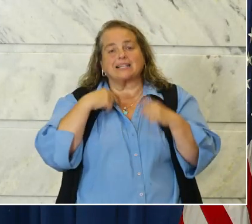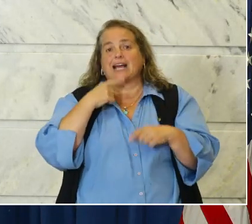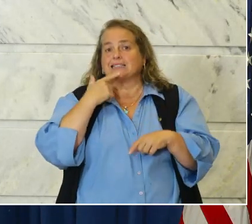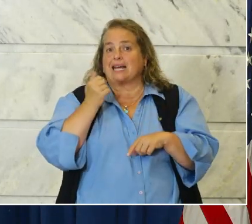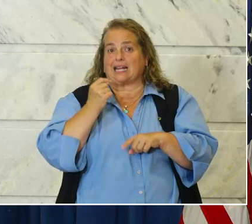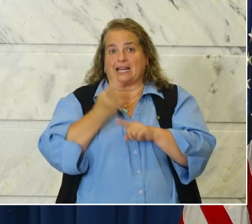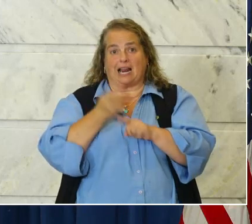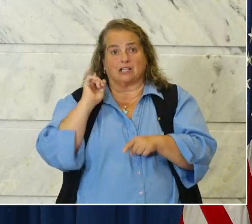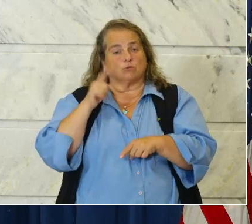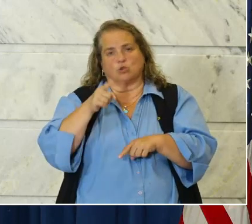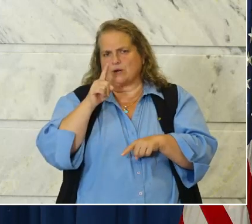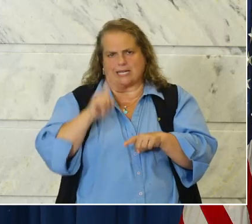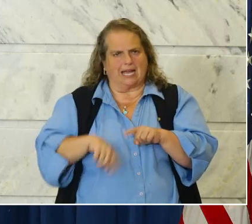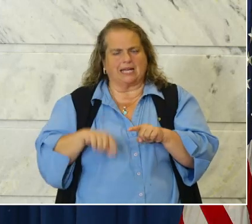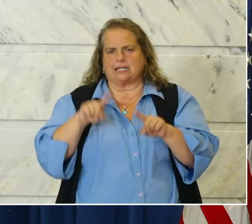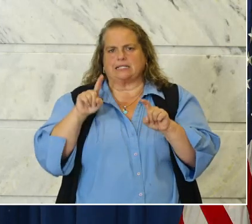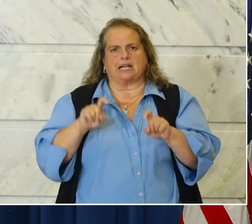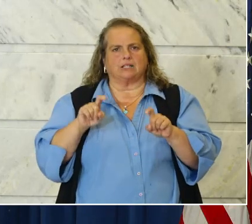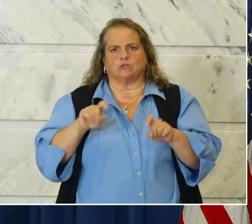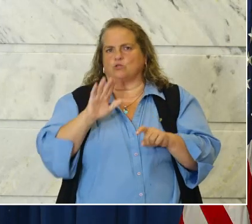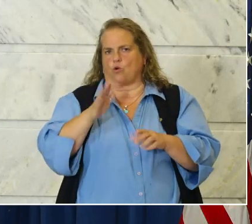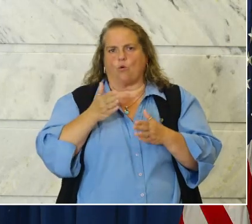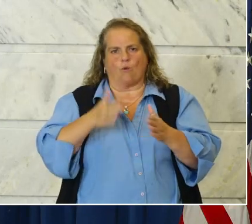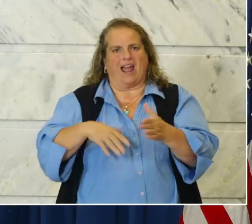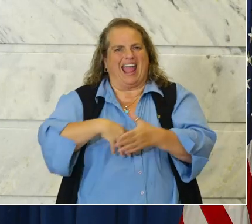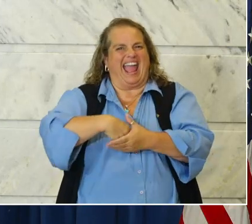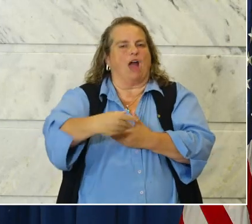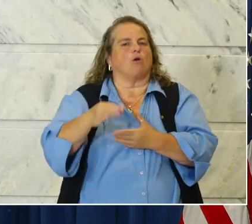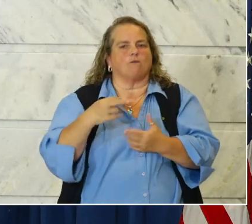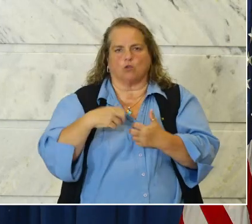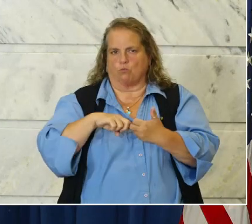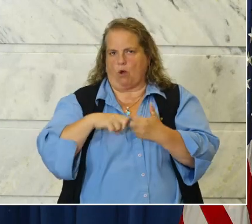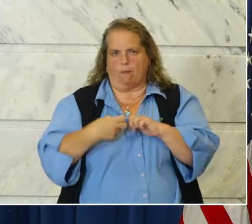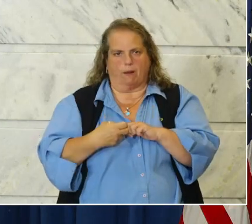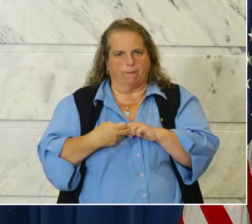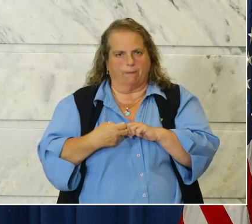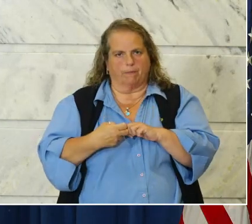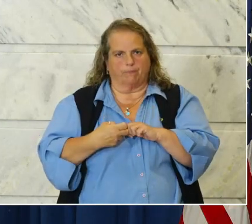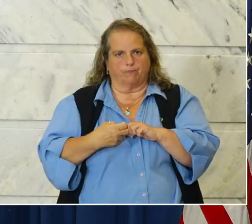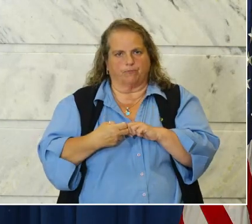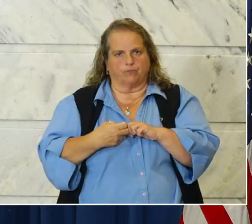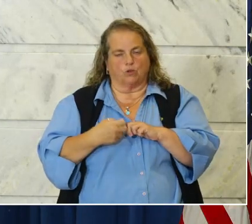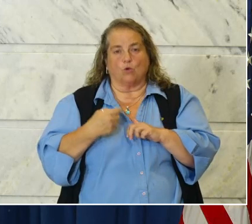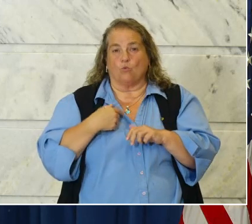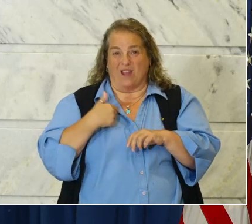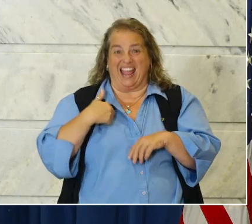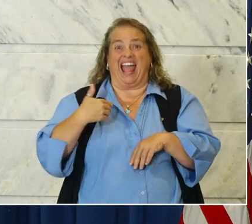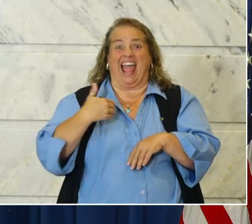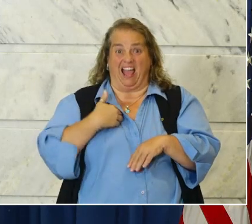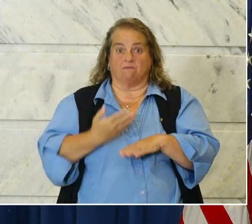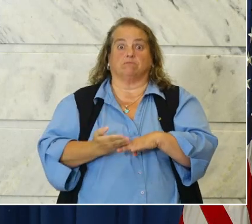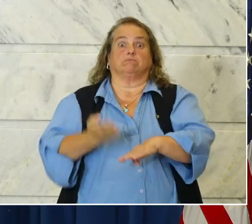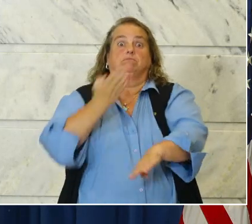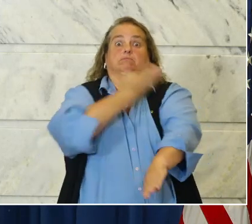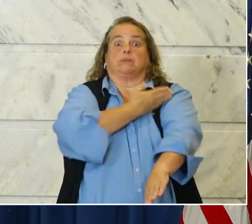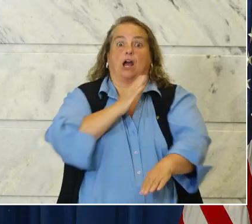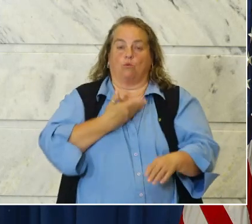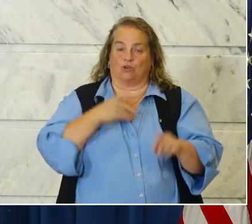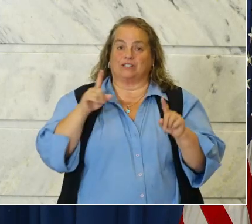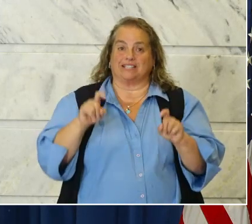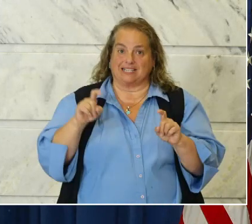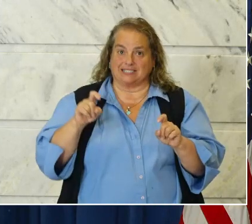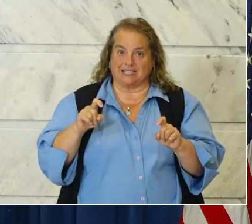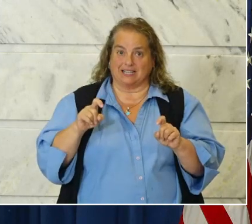we can't test our way out of this problem. We have radically increased our testing capacity in the state of Kentucky. We